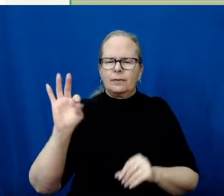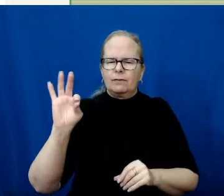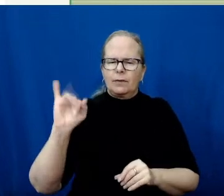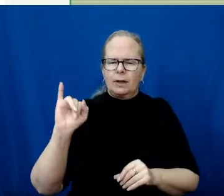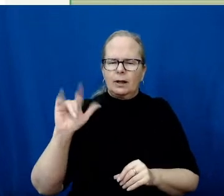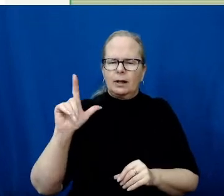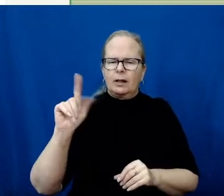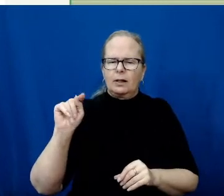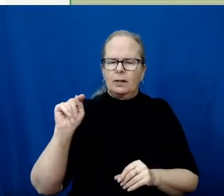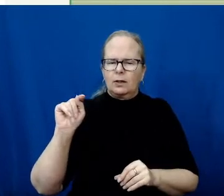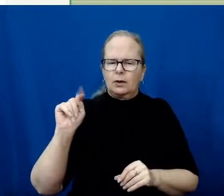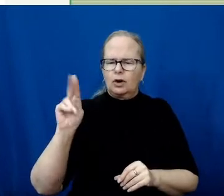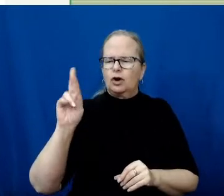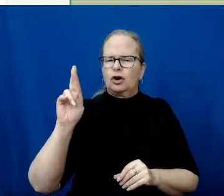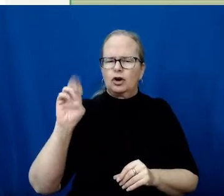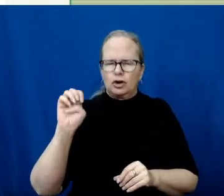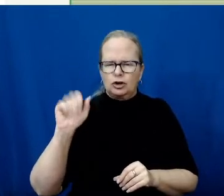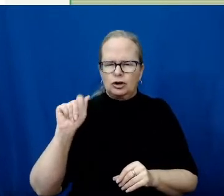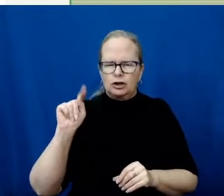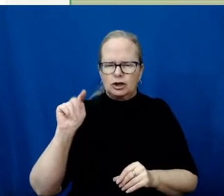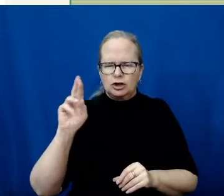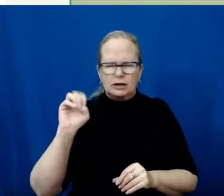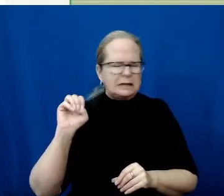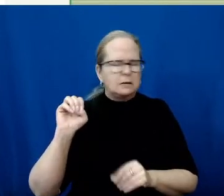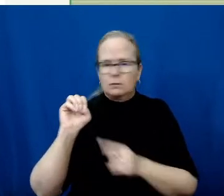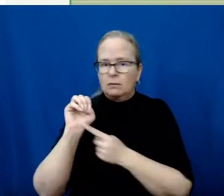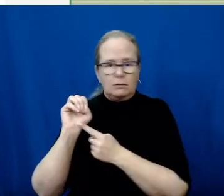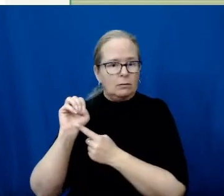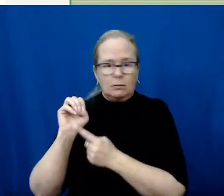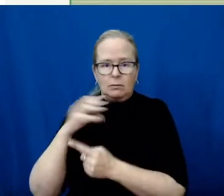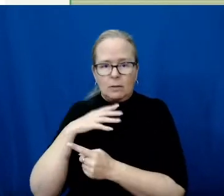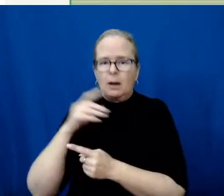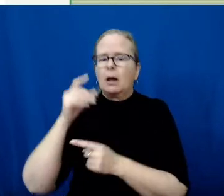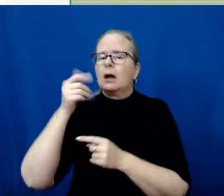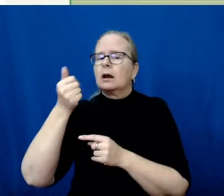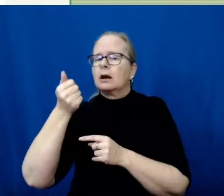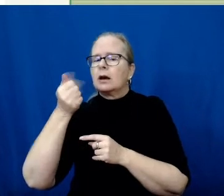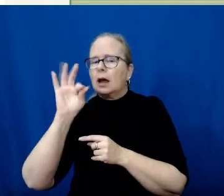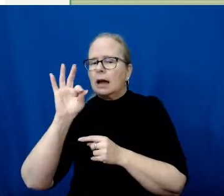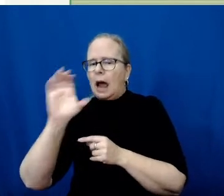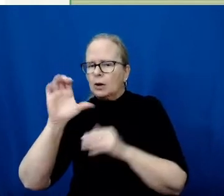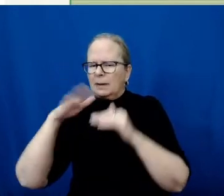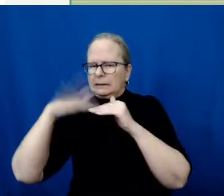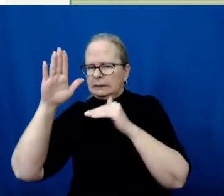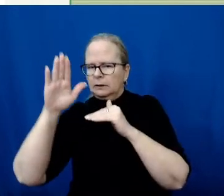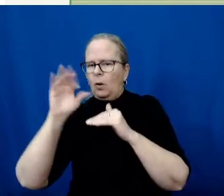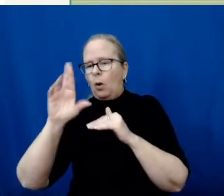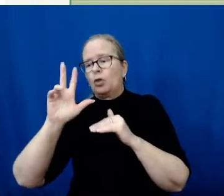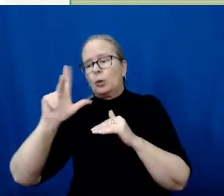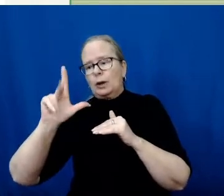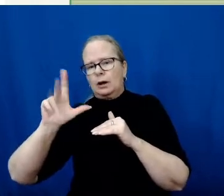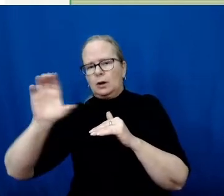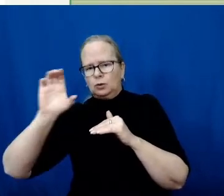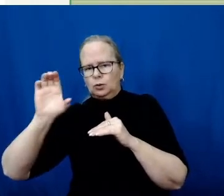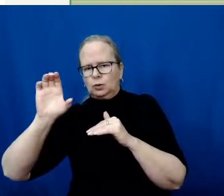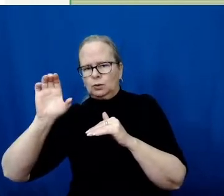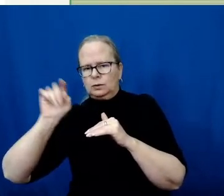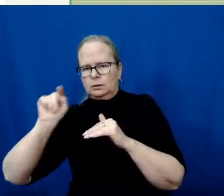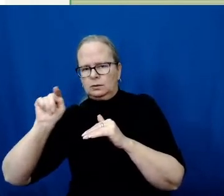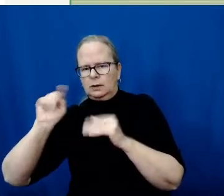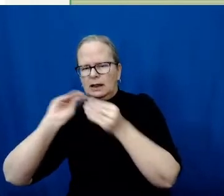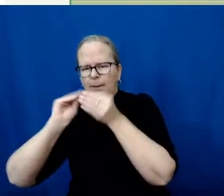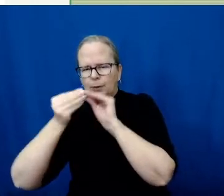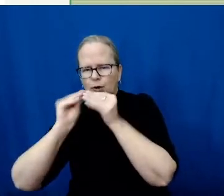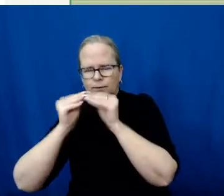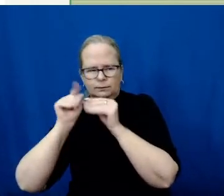or the 2300 series. But it's almost worth going to watch people buy filters. It's actually kind